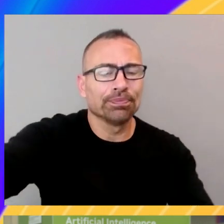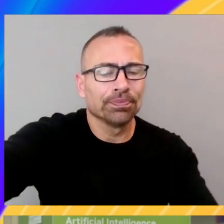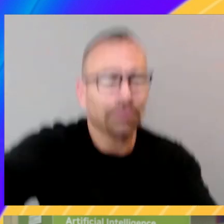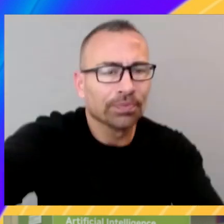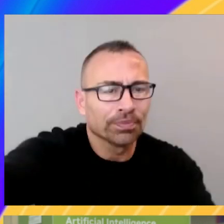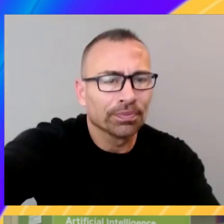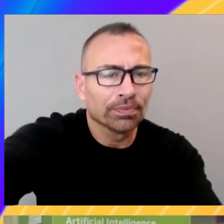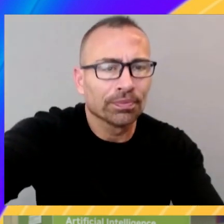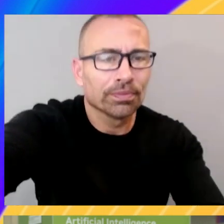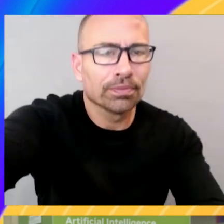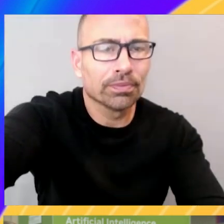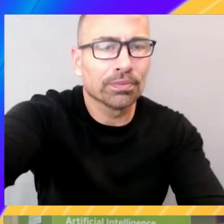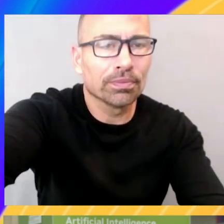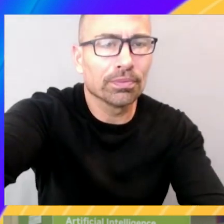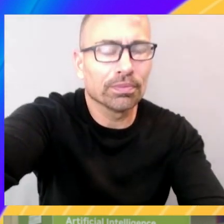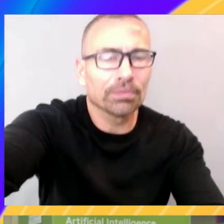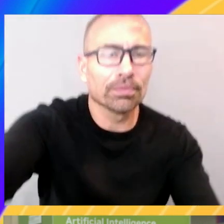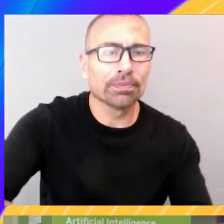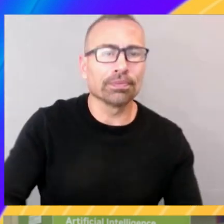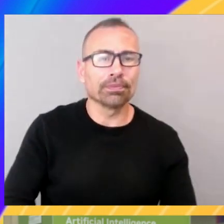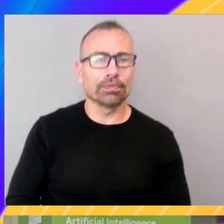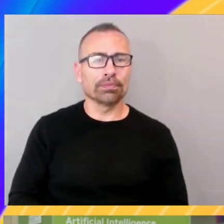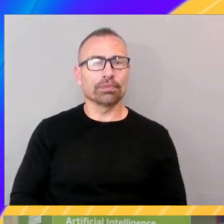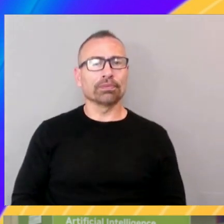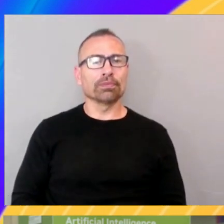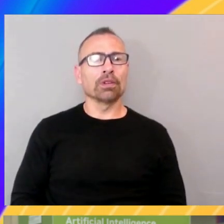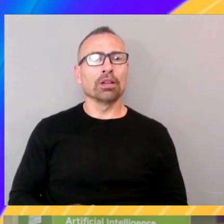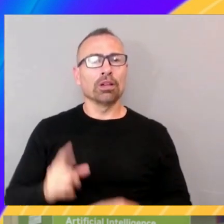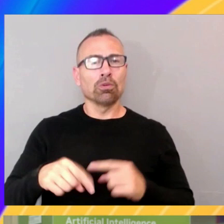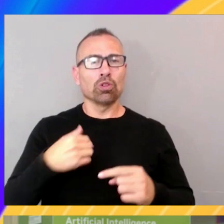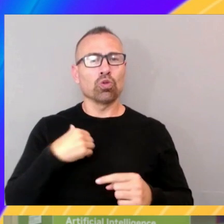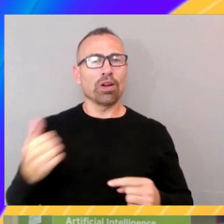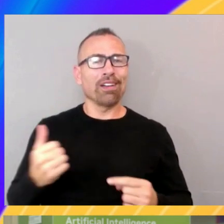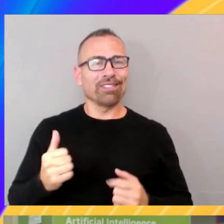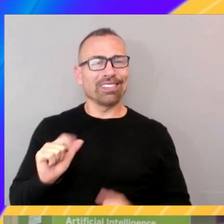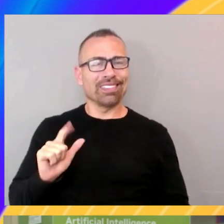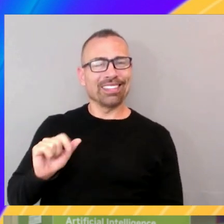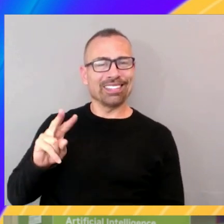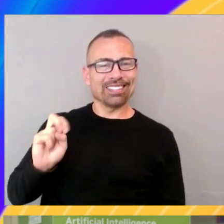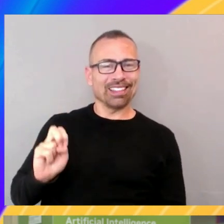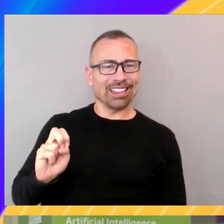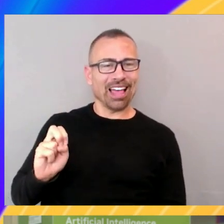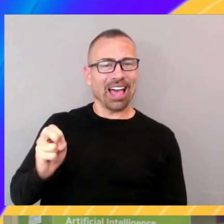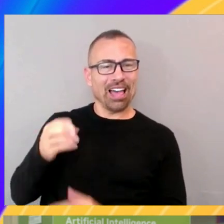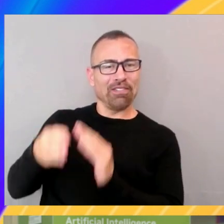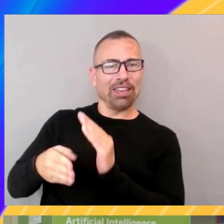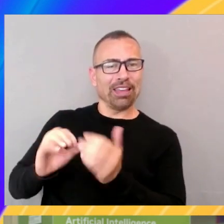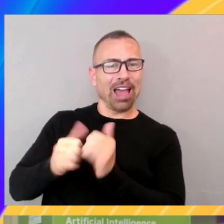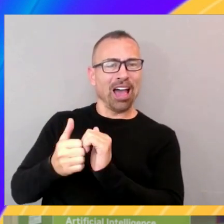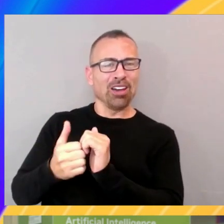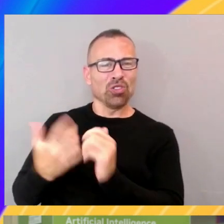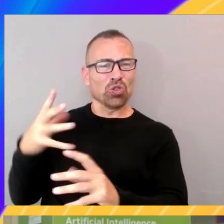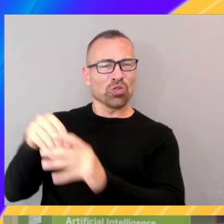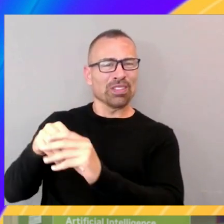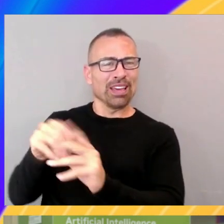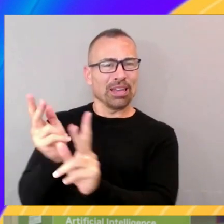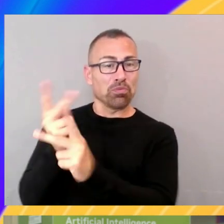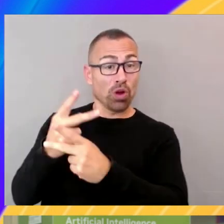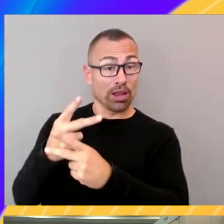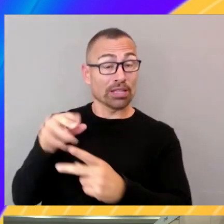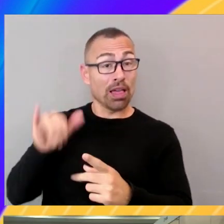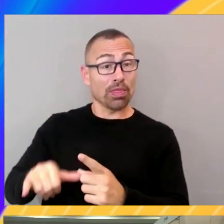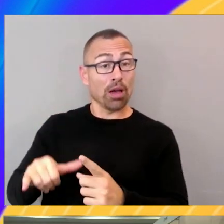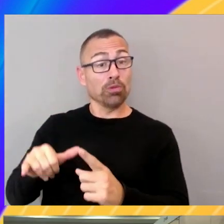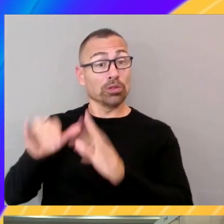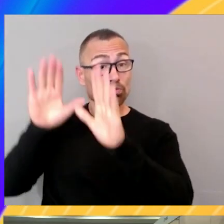you start to bring it into products? Which was a great selling point for us for Personalize because, it